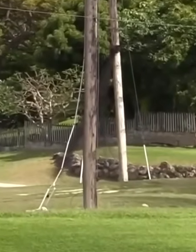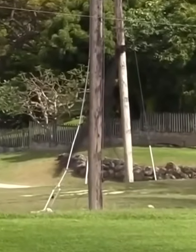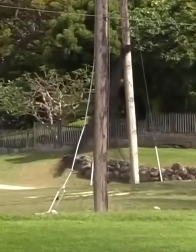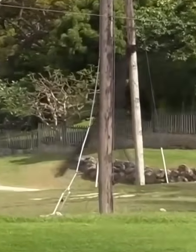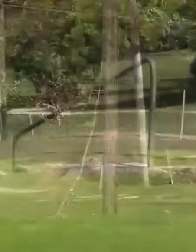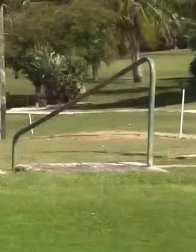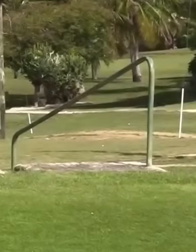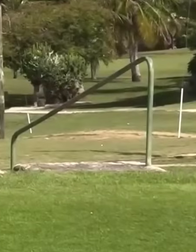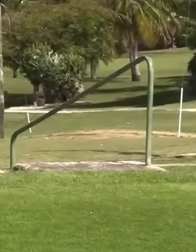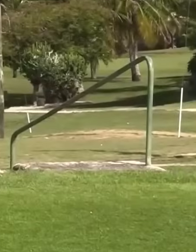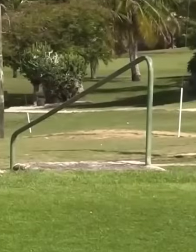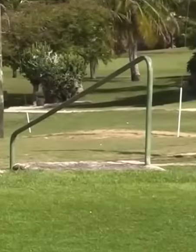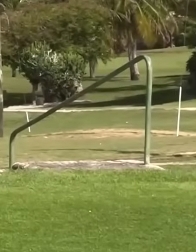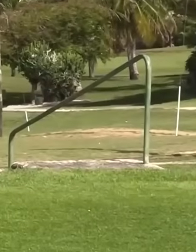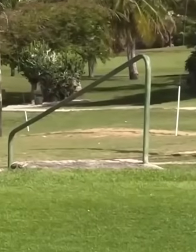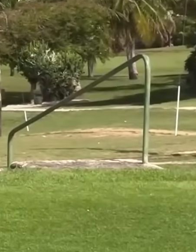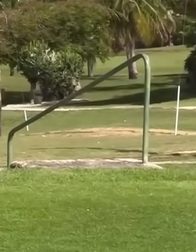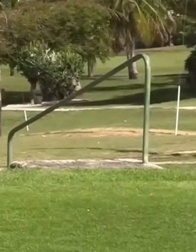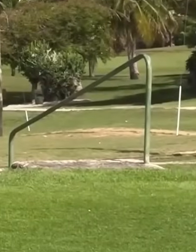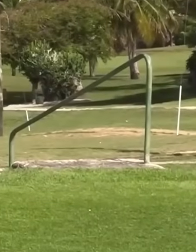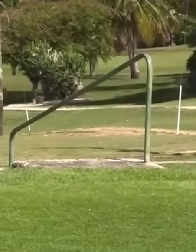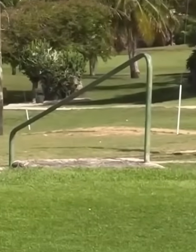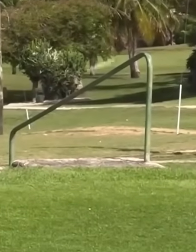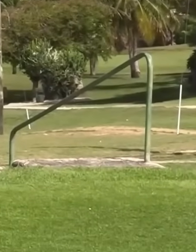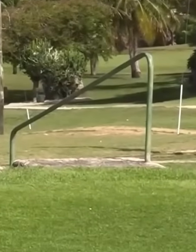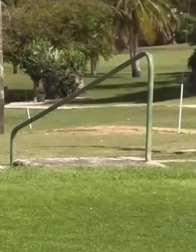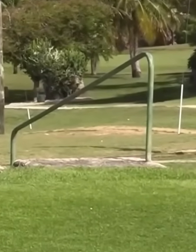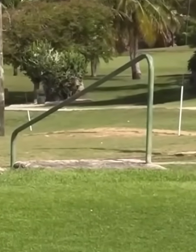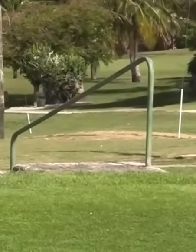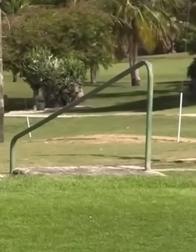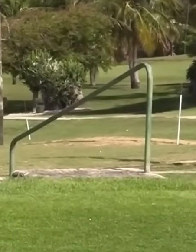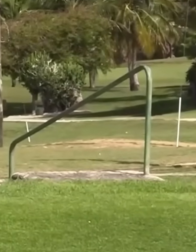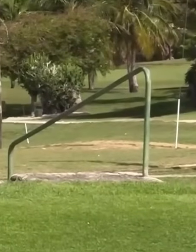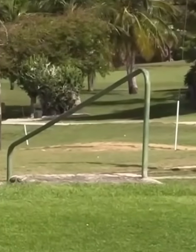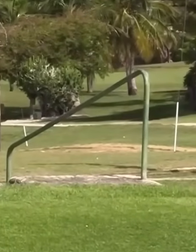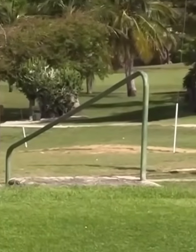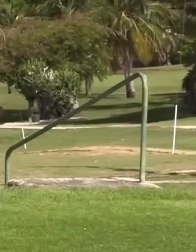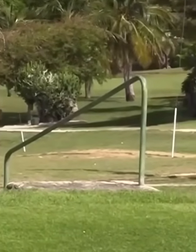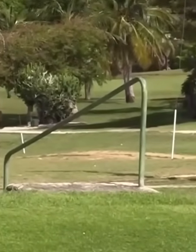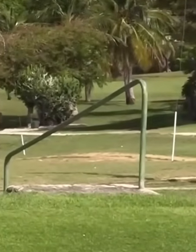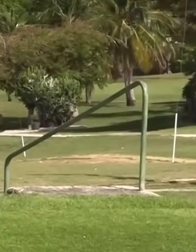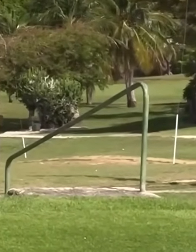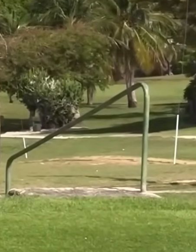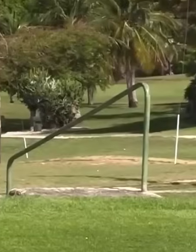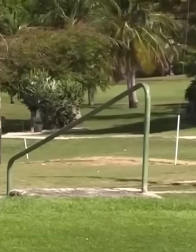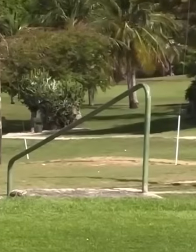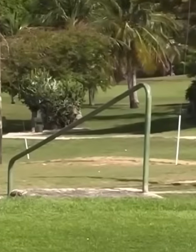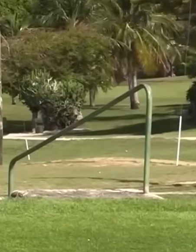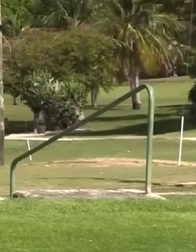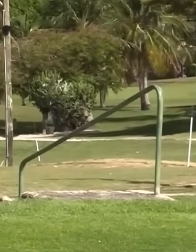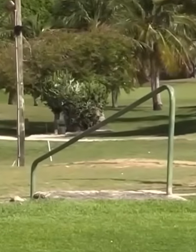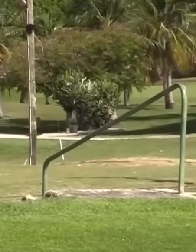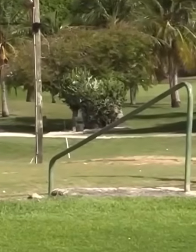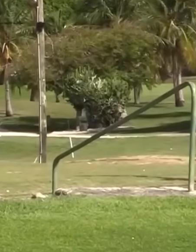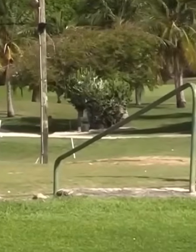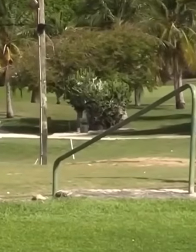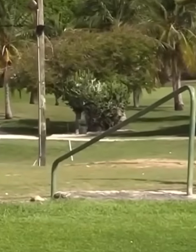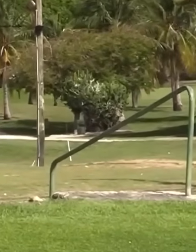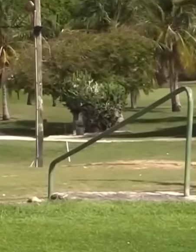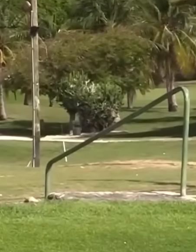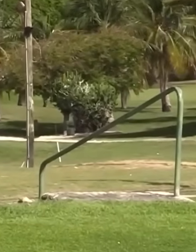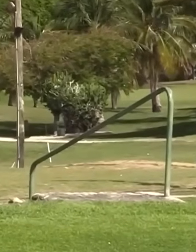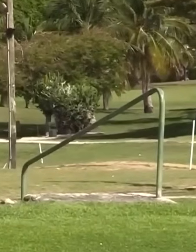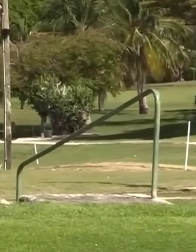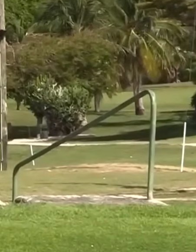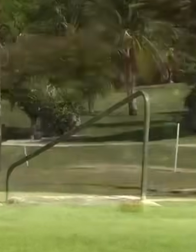281, while Trinidad and Tobago are second, but only 1 shot ahead of Team Barbados on 289. Robert Edgell led the